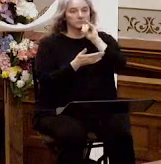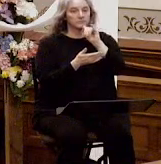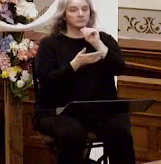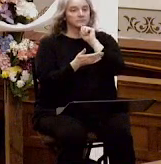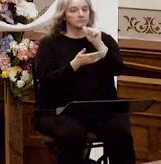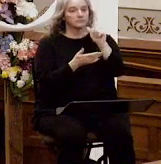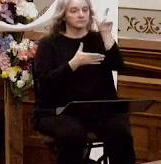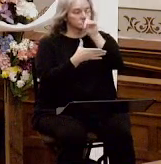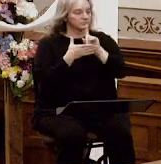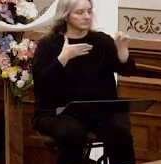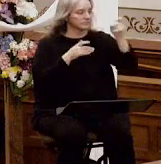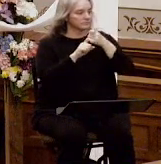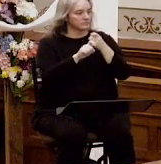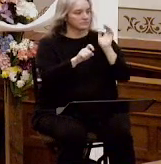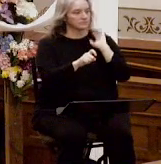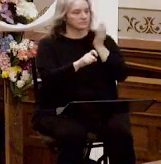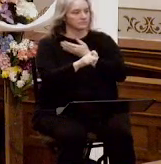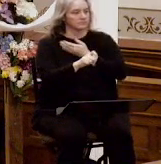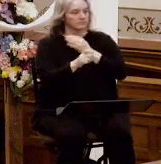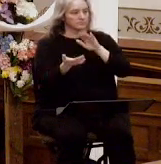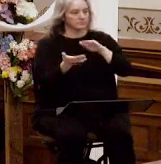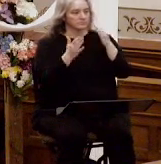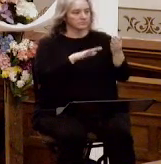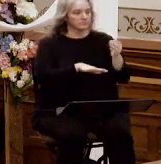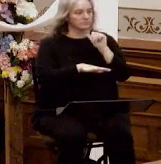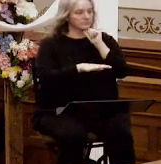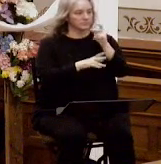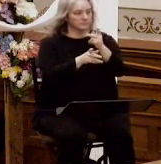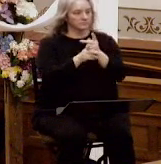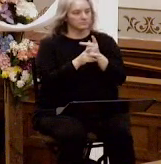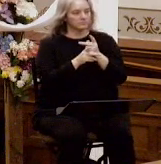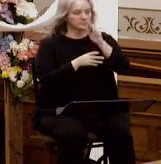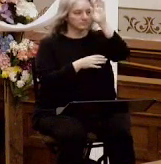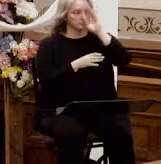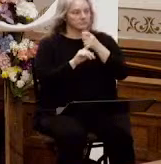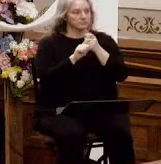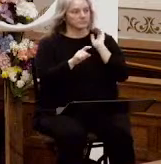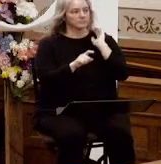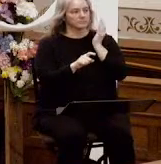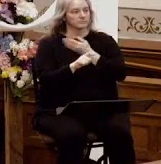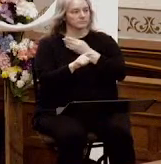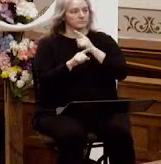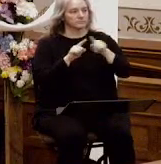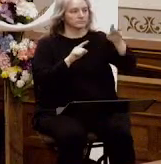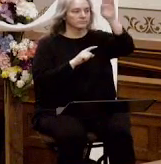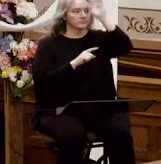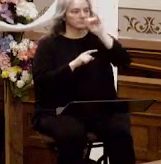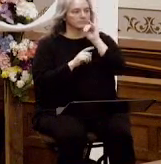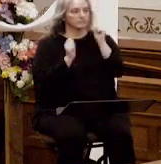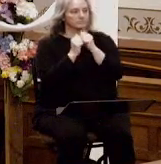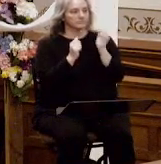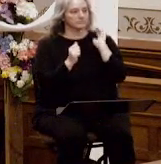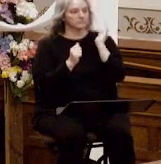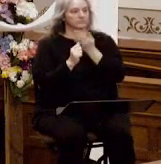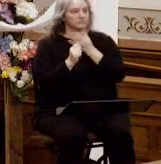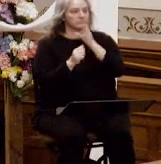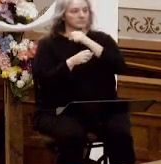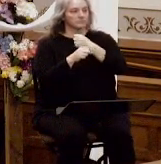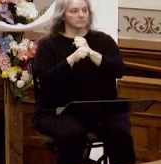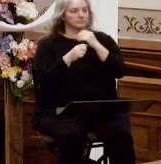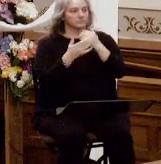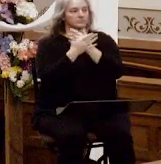us. Death does not even keep God from us. But God is with us and creates new life